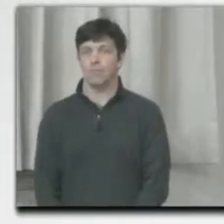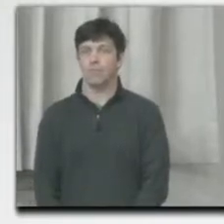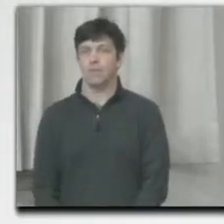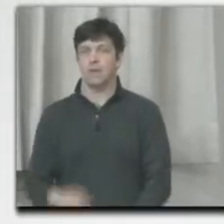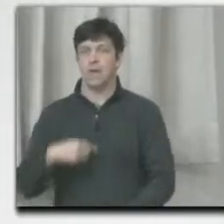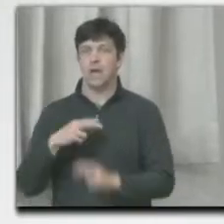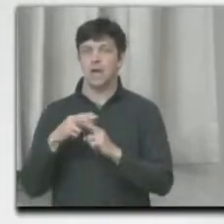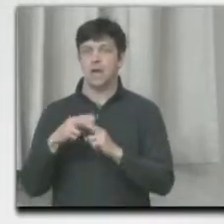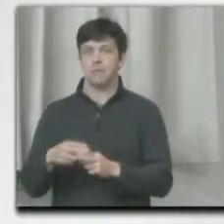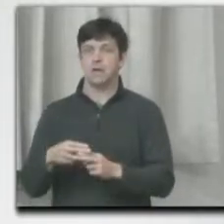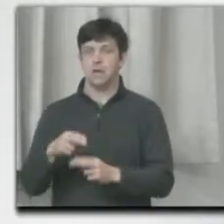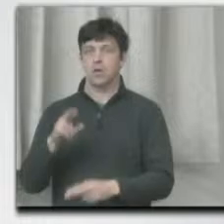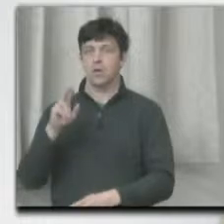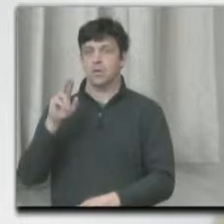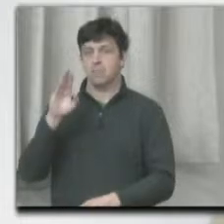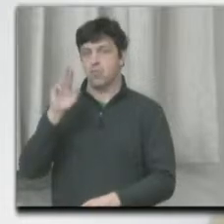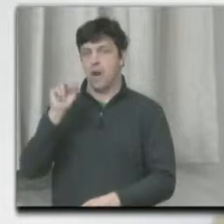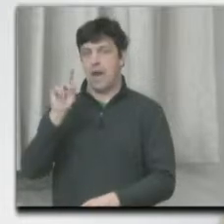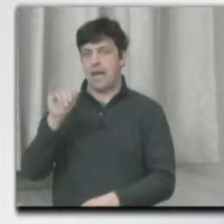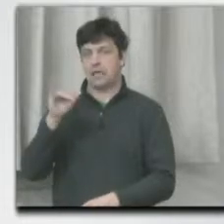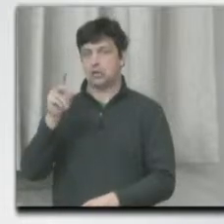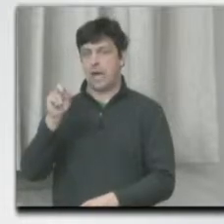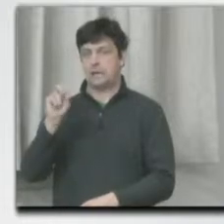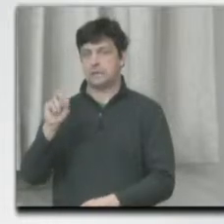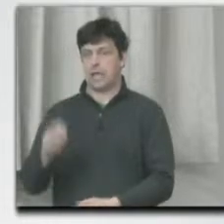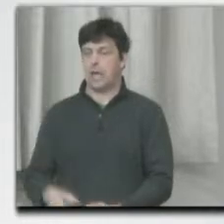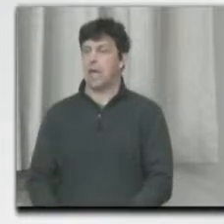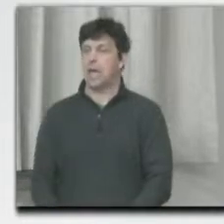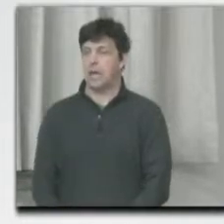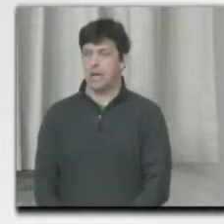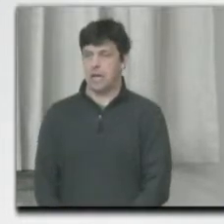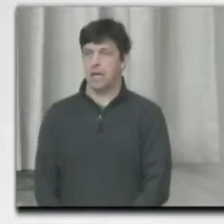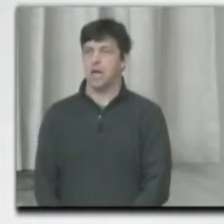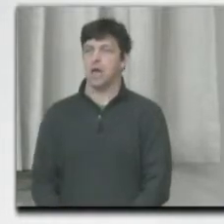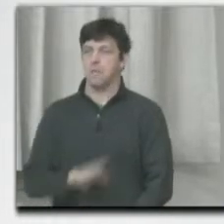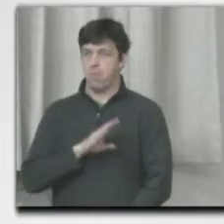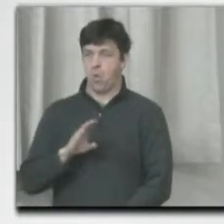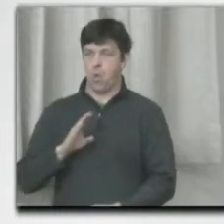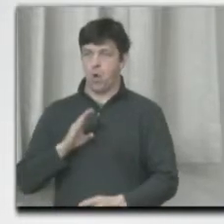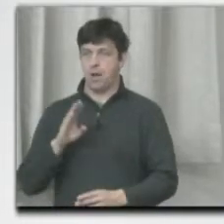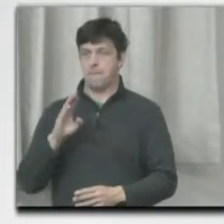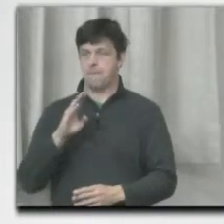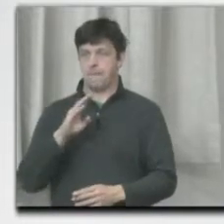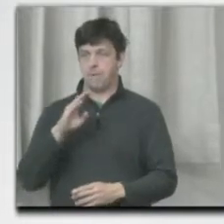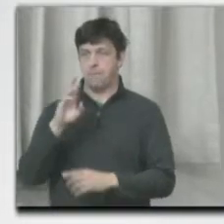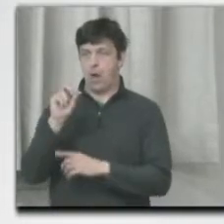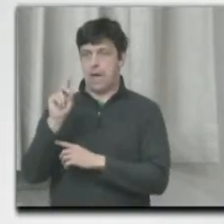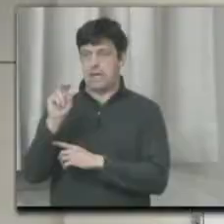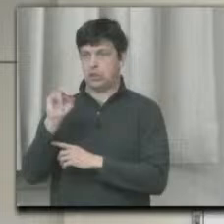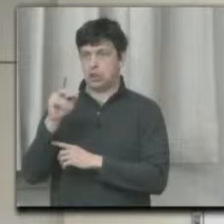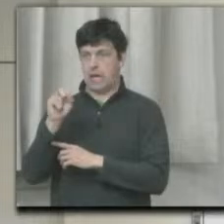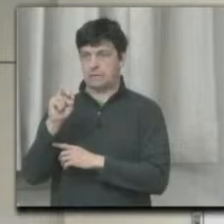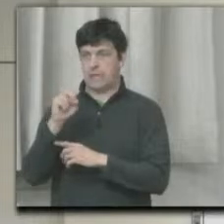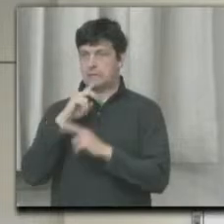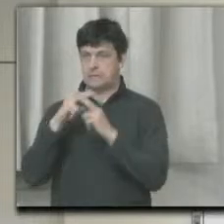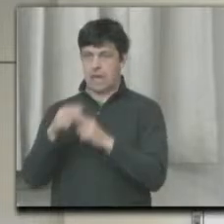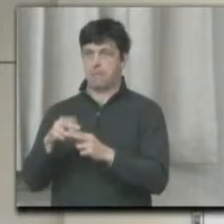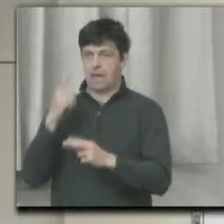I nominate Brandon Jackson. Thank you so much. Board Member Brandon Jackson is nominated for